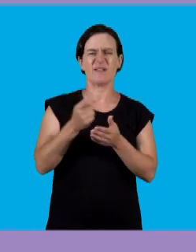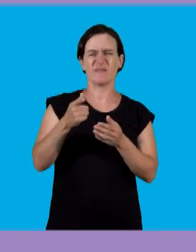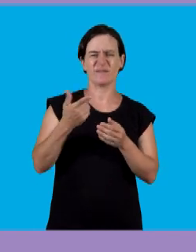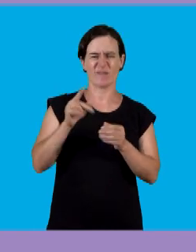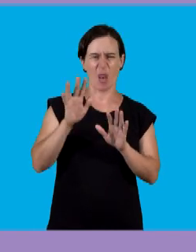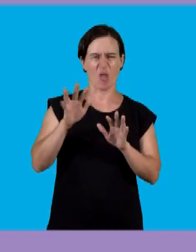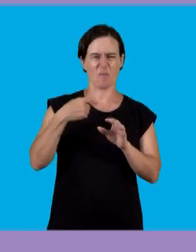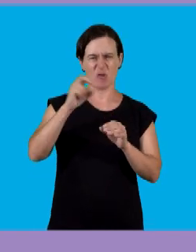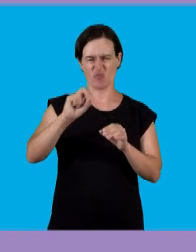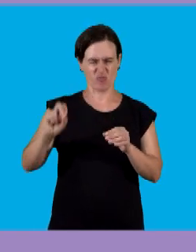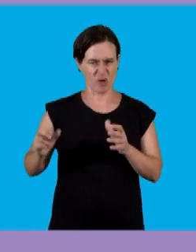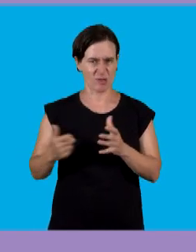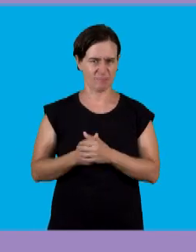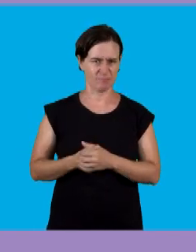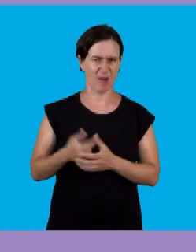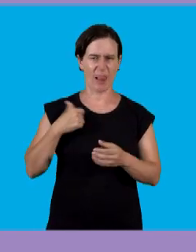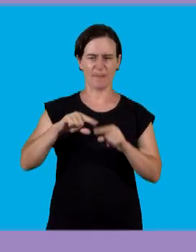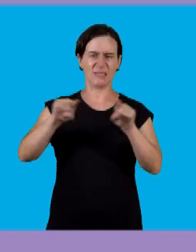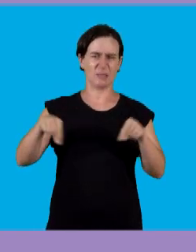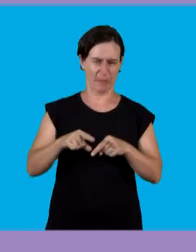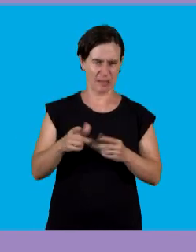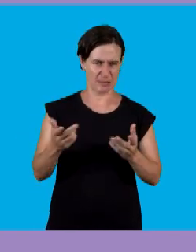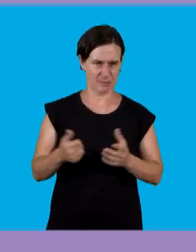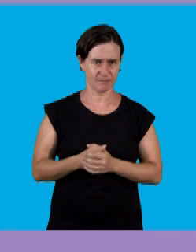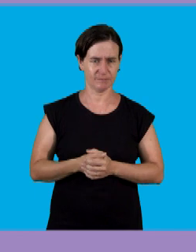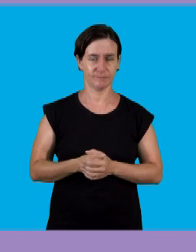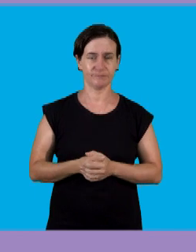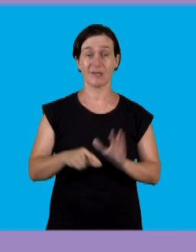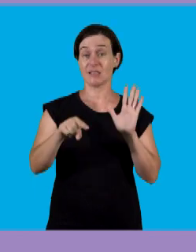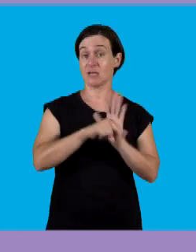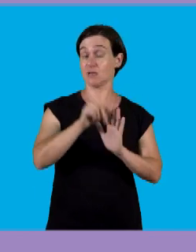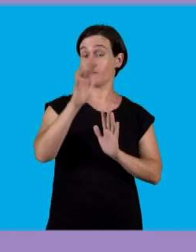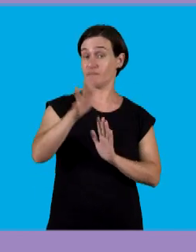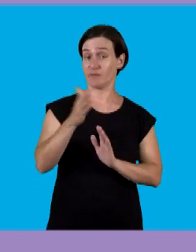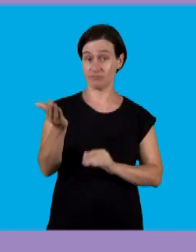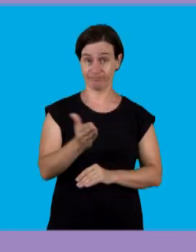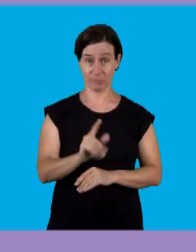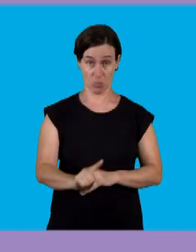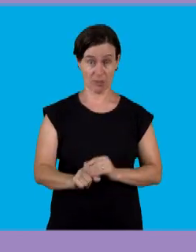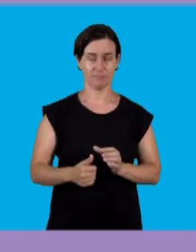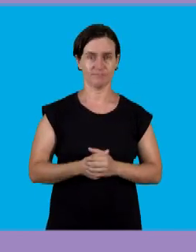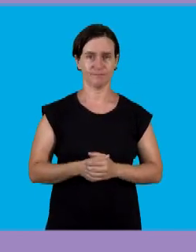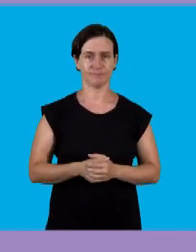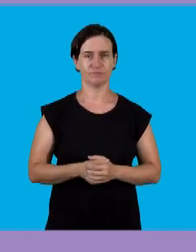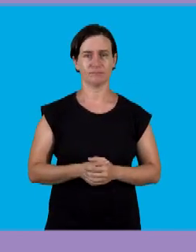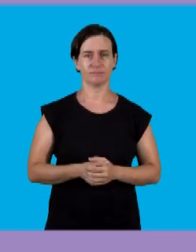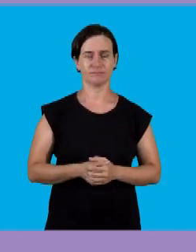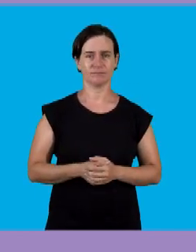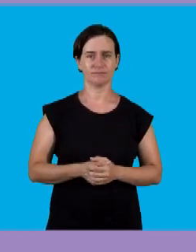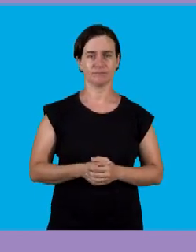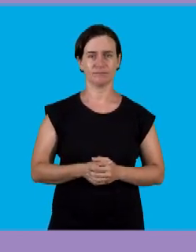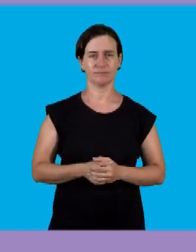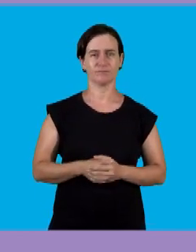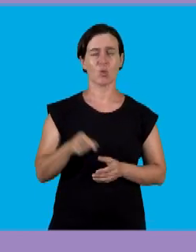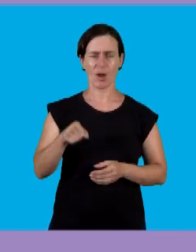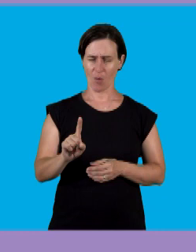here on the side. So the negative 15 as a fraction is negative 15 divided by 1, because we remember from the